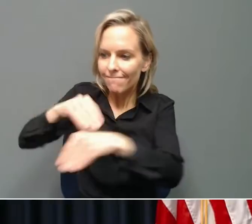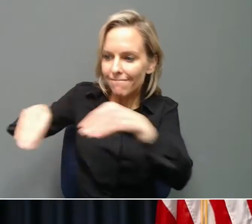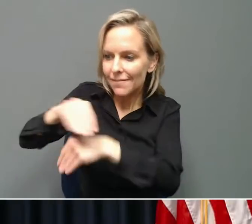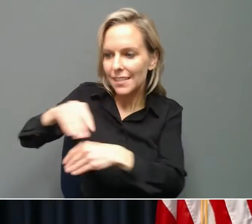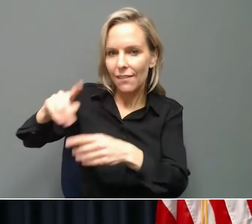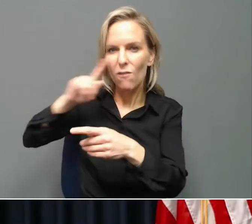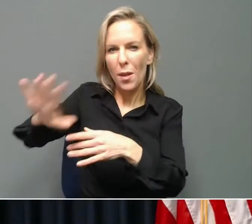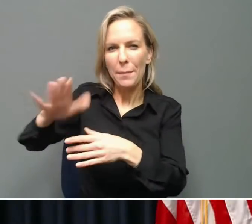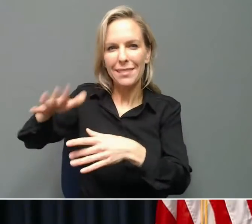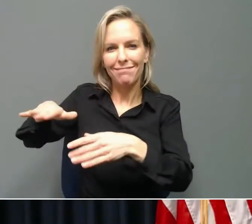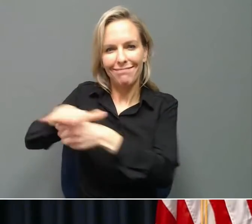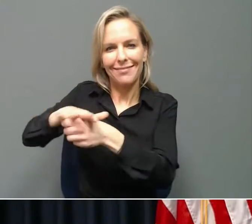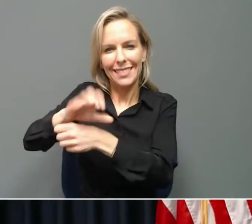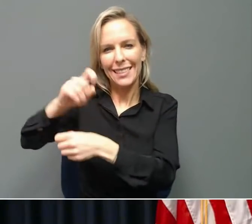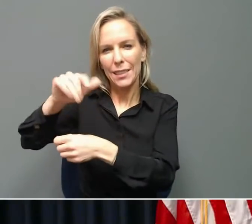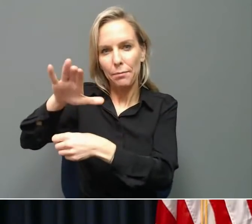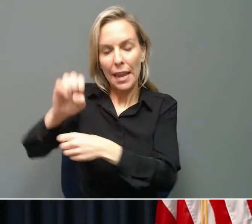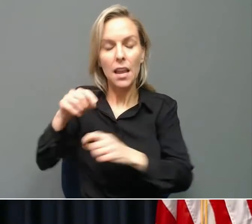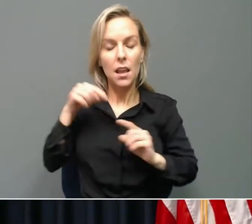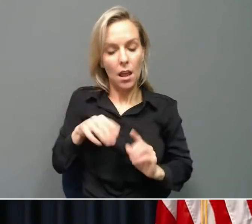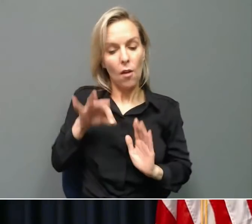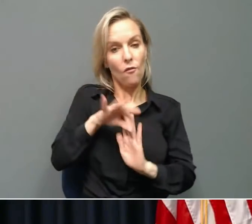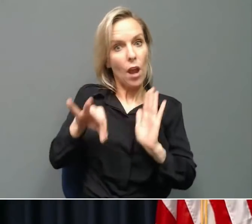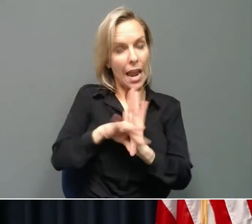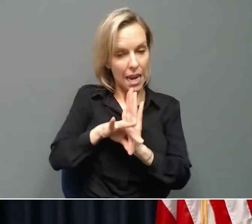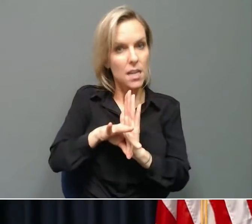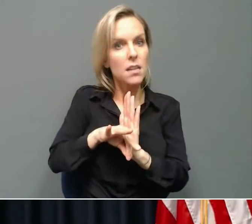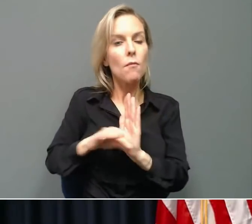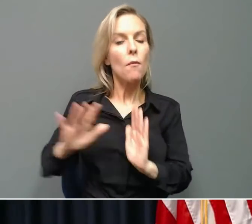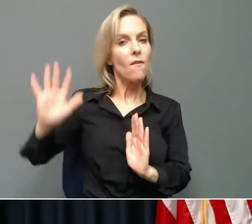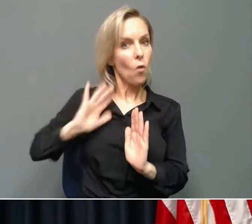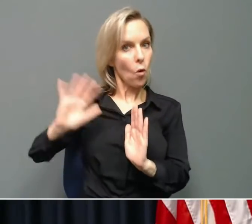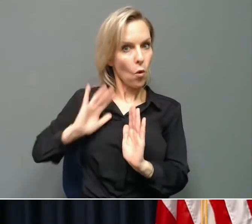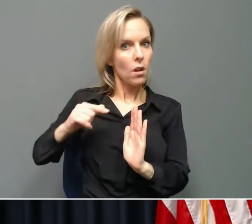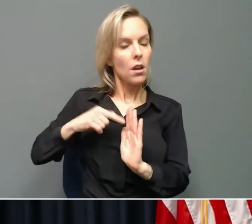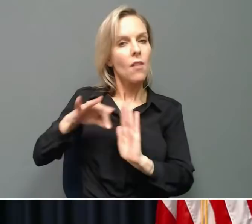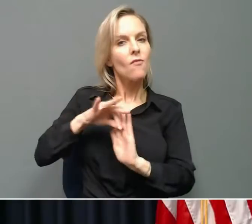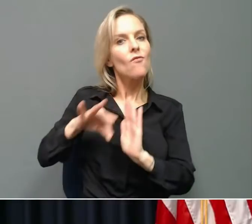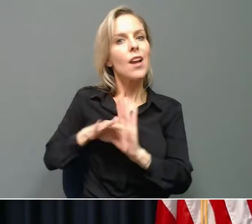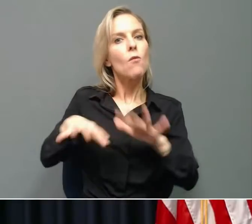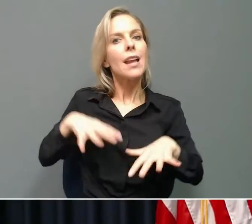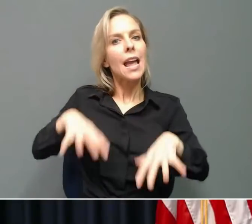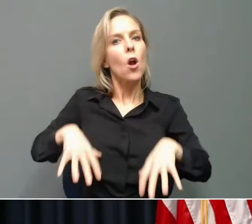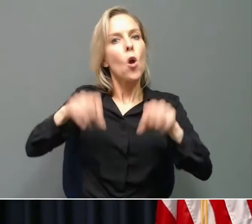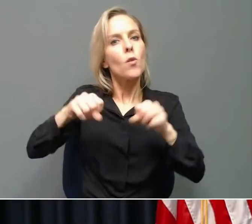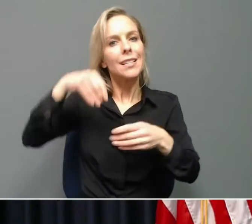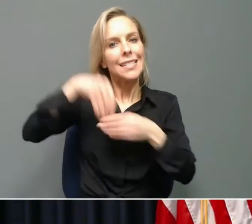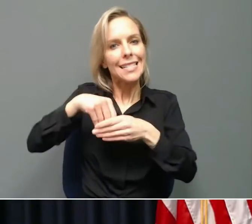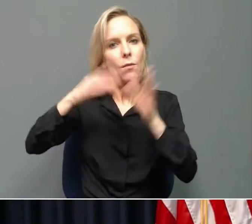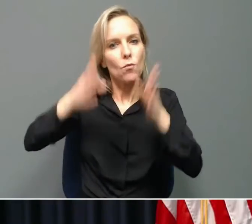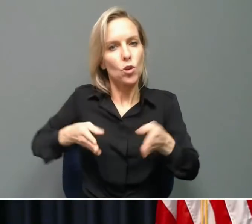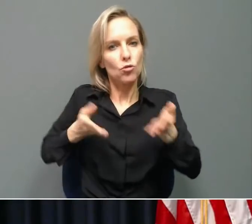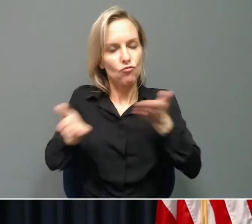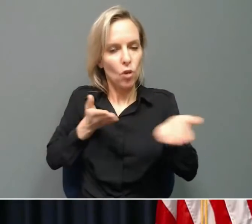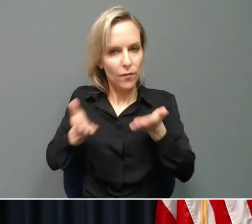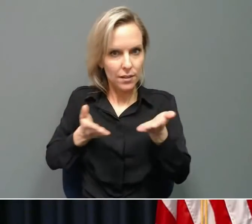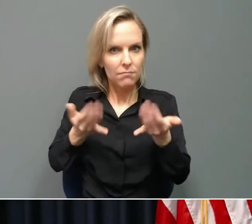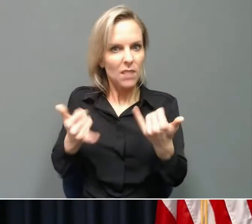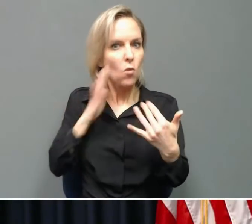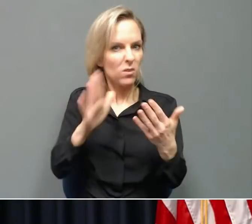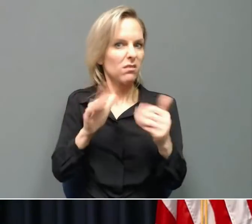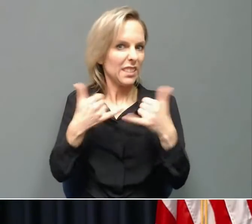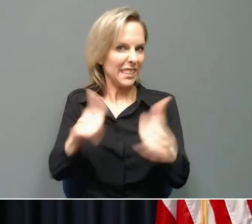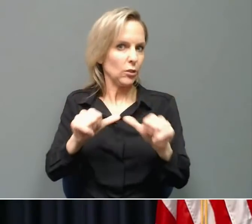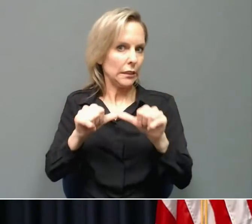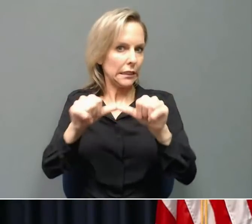Frankfort, where we previously held in-person services, are going to continue the